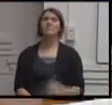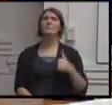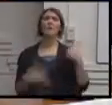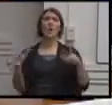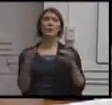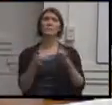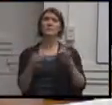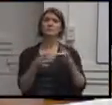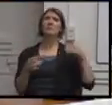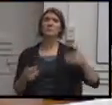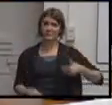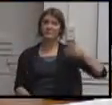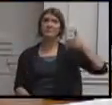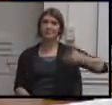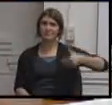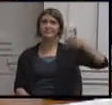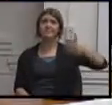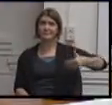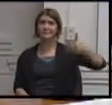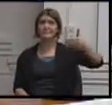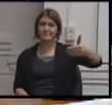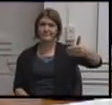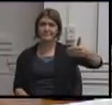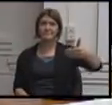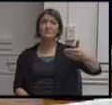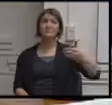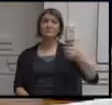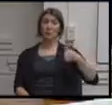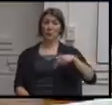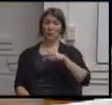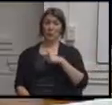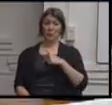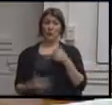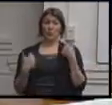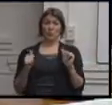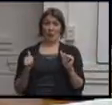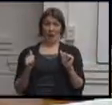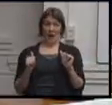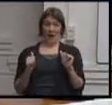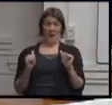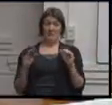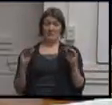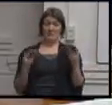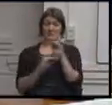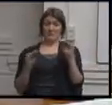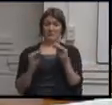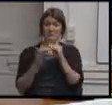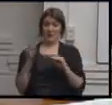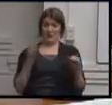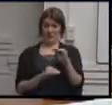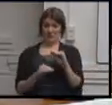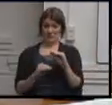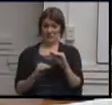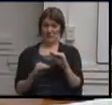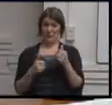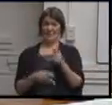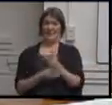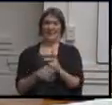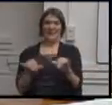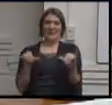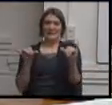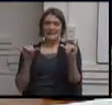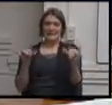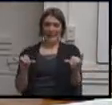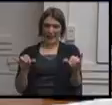of times, our ability to do that at about the same